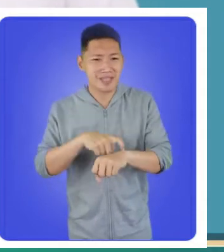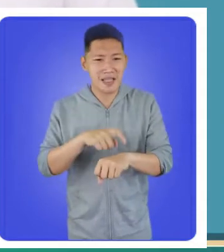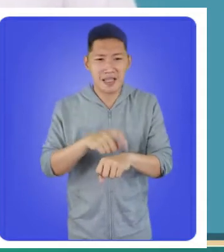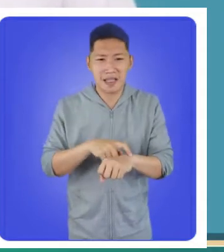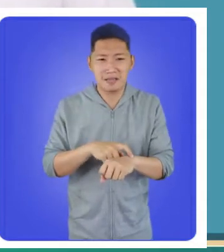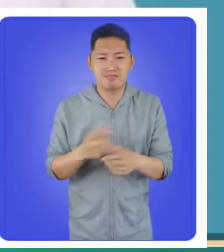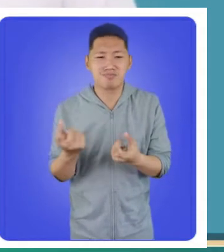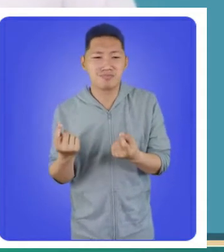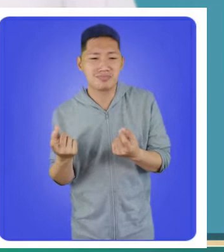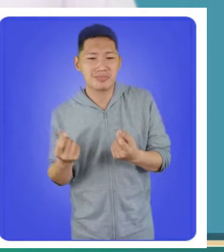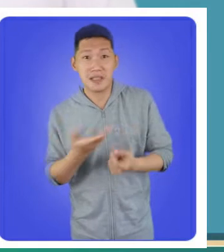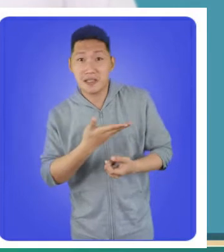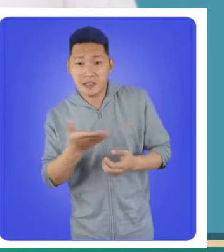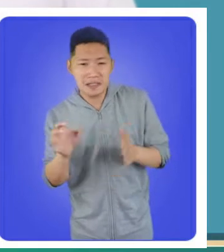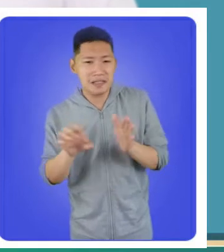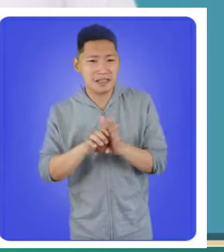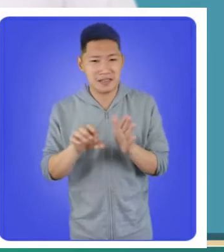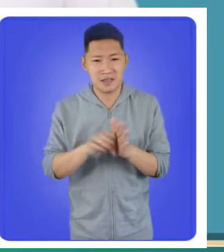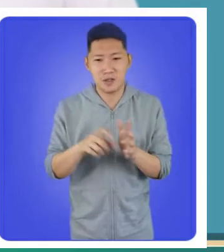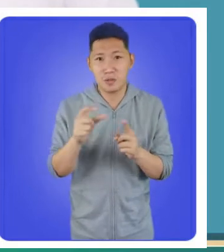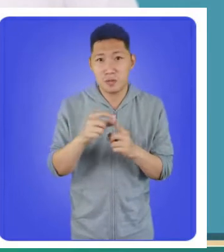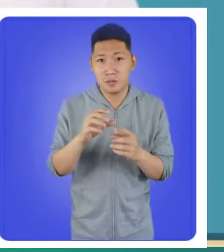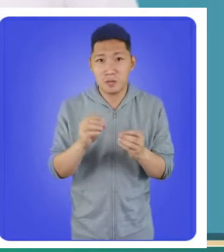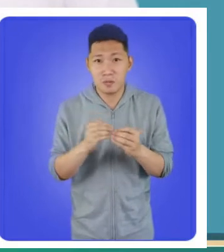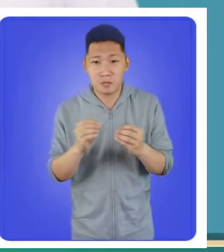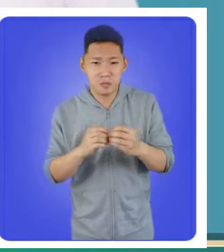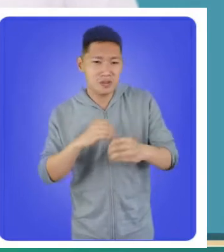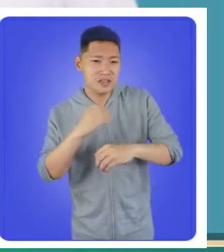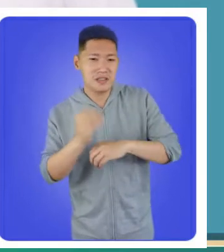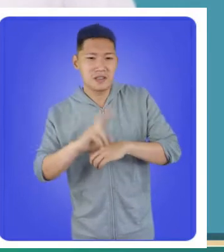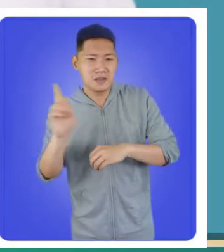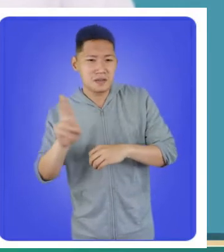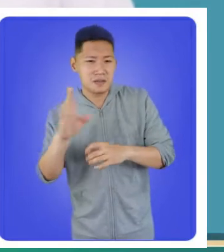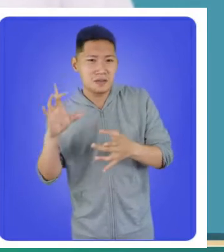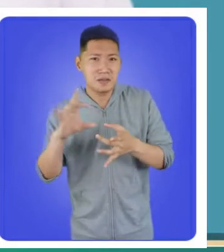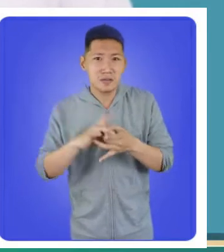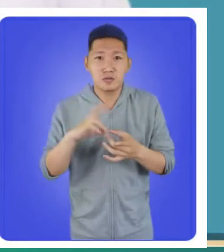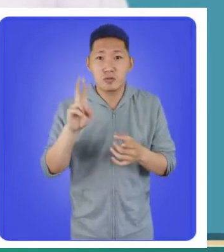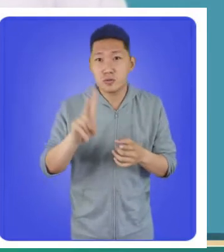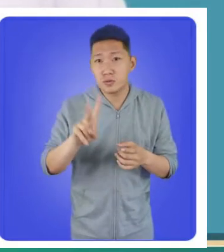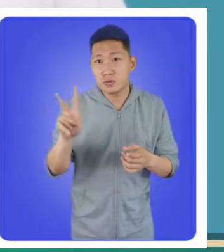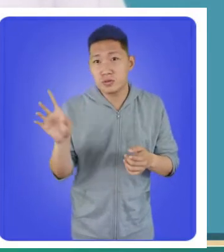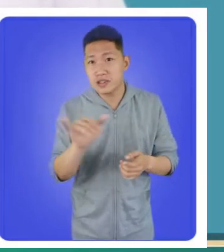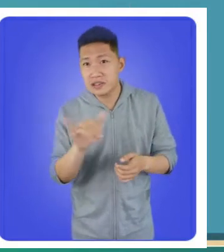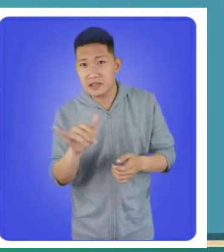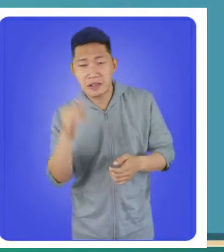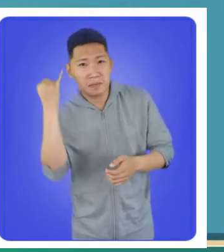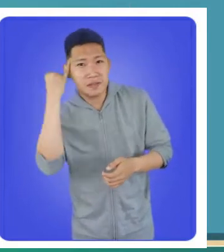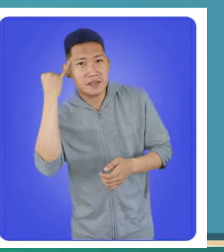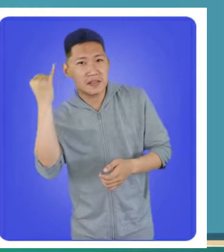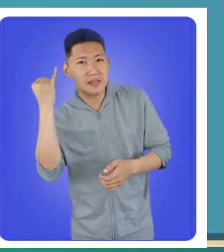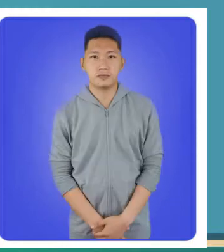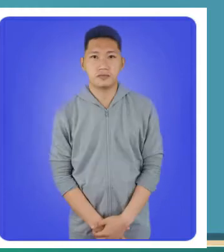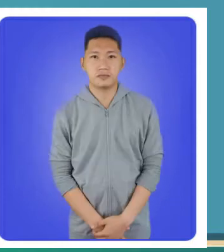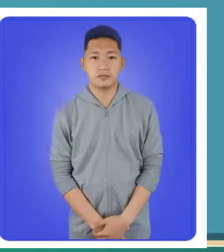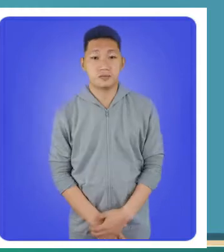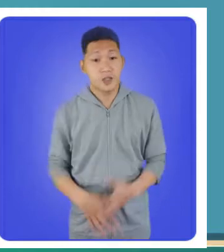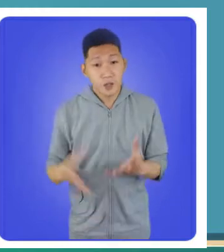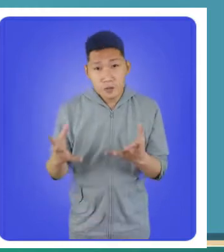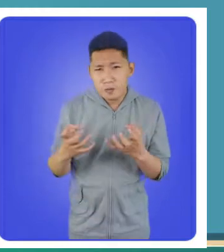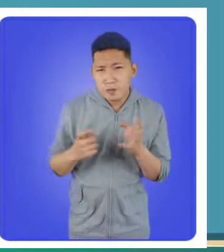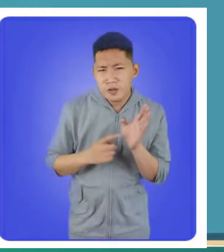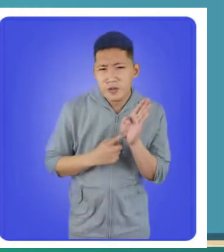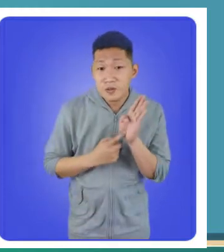Here in this example, the word moreover is used to connect 2 similar ideas. If we want to